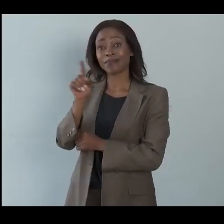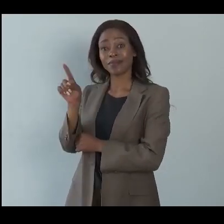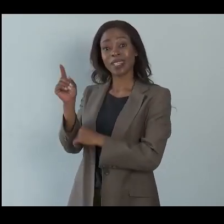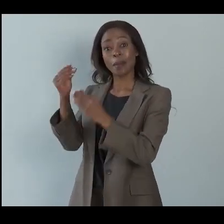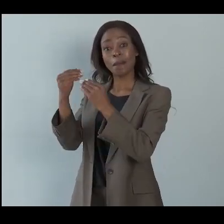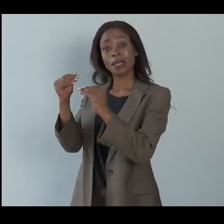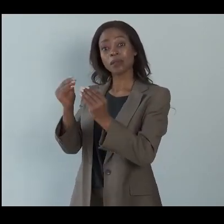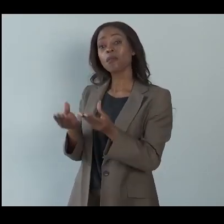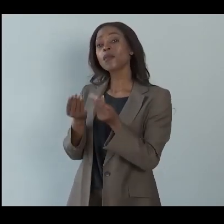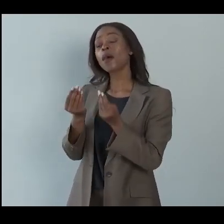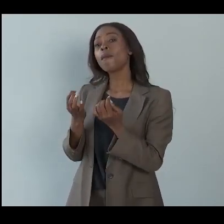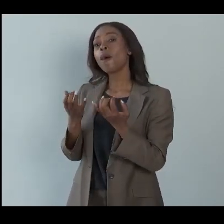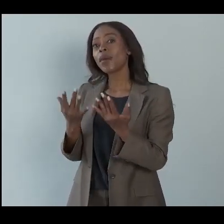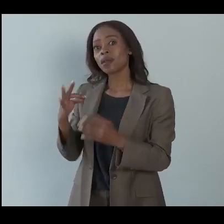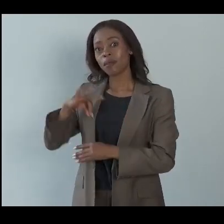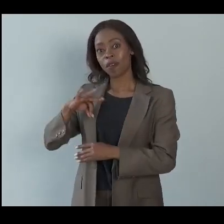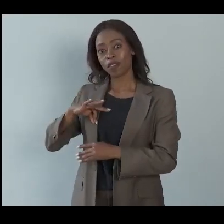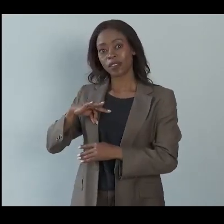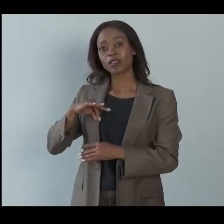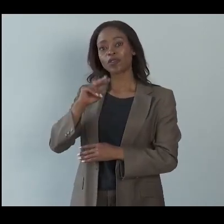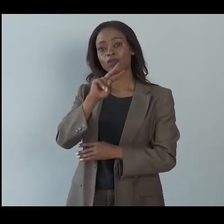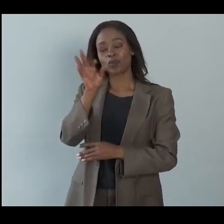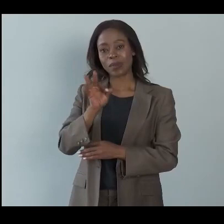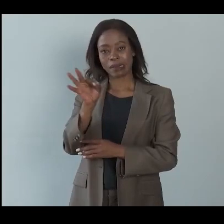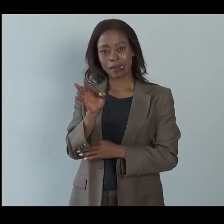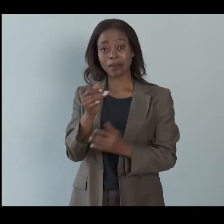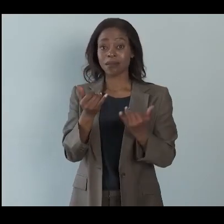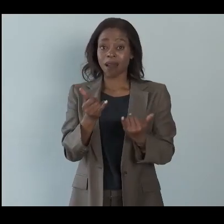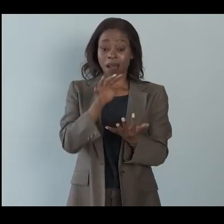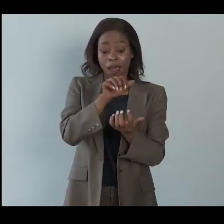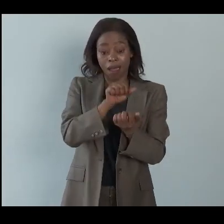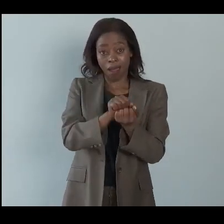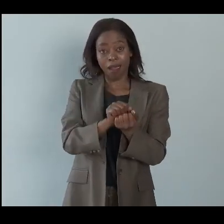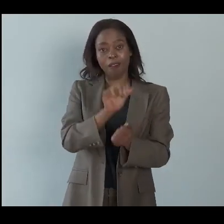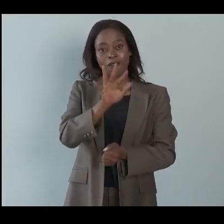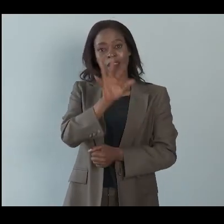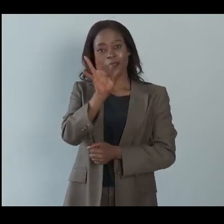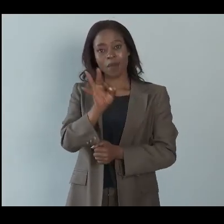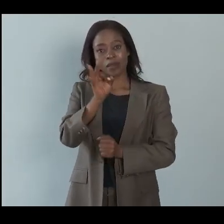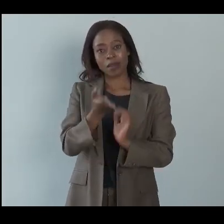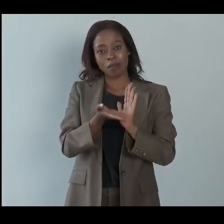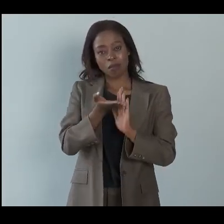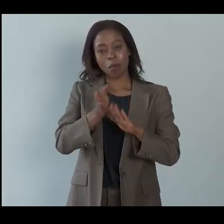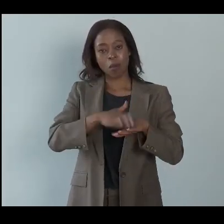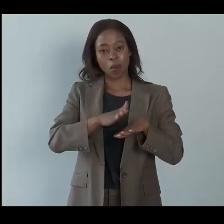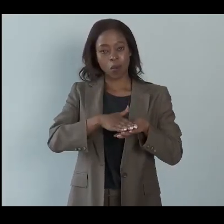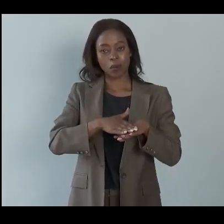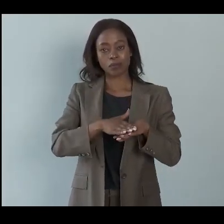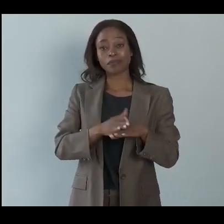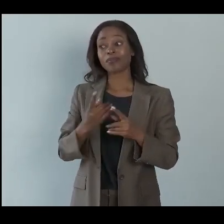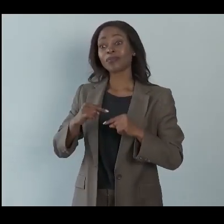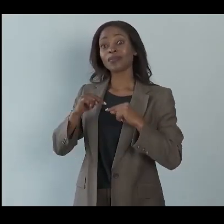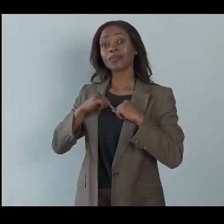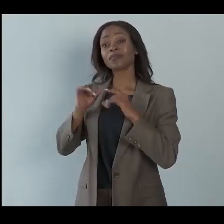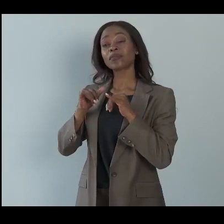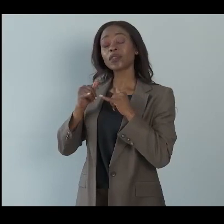19% revenue growth, now contributing 25% of revenue. our Altron Health Tech business is well